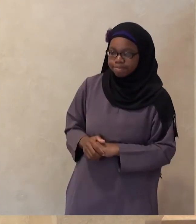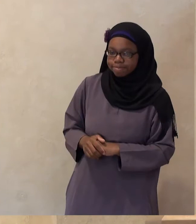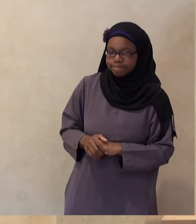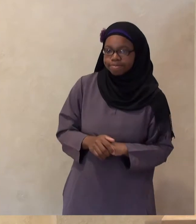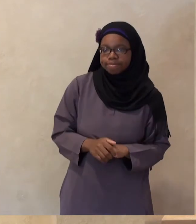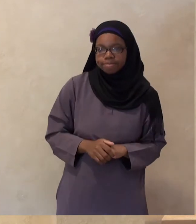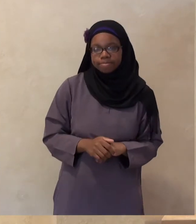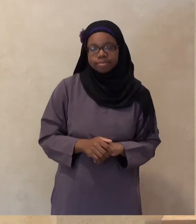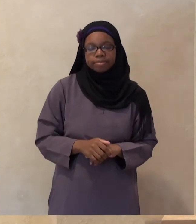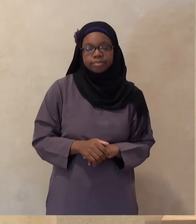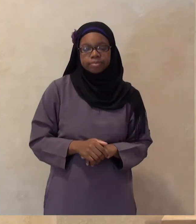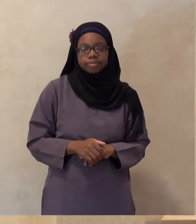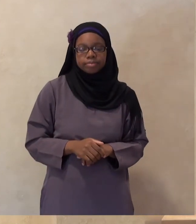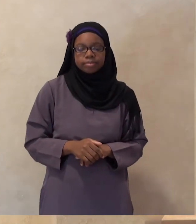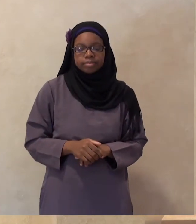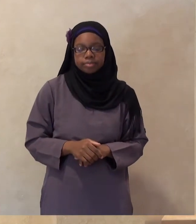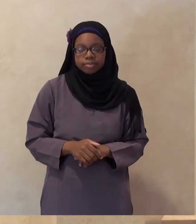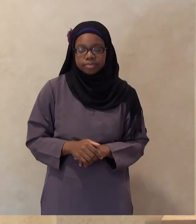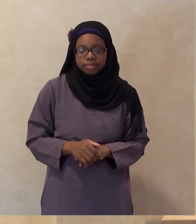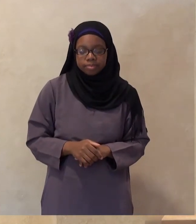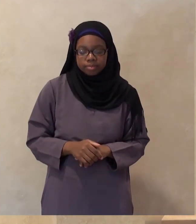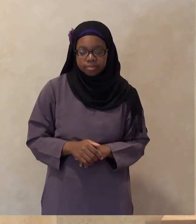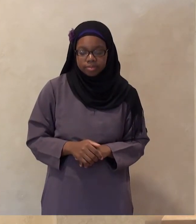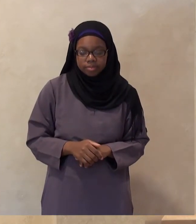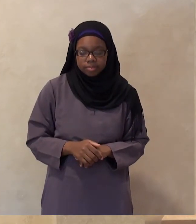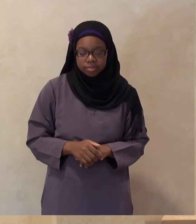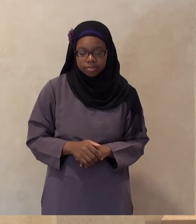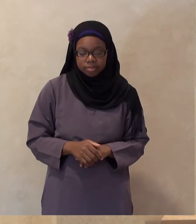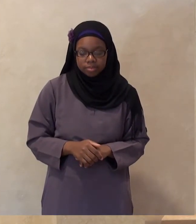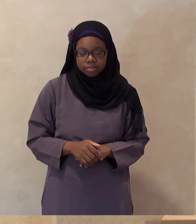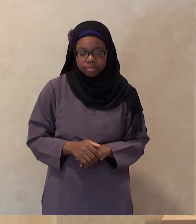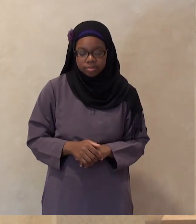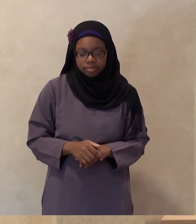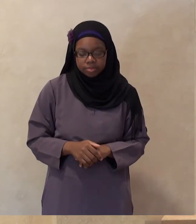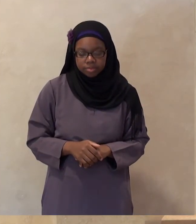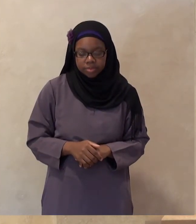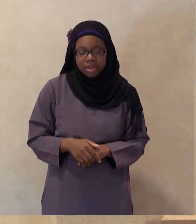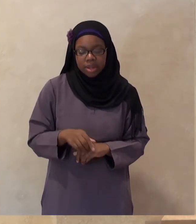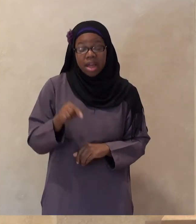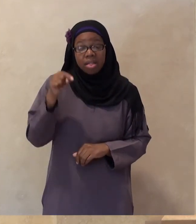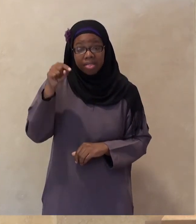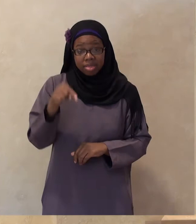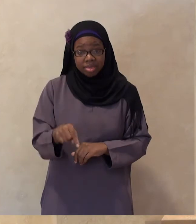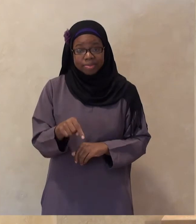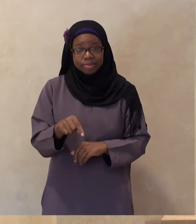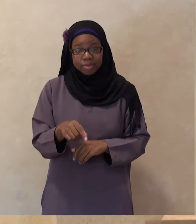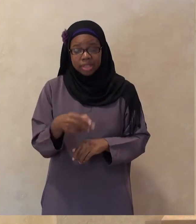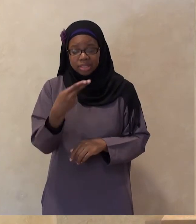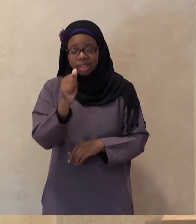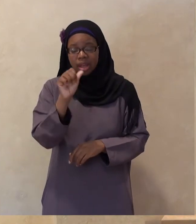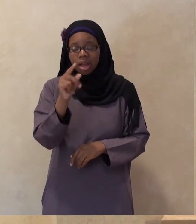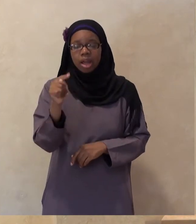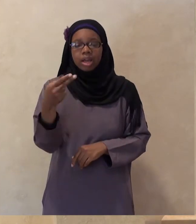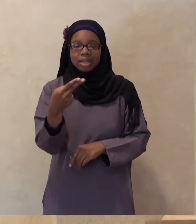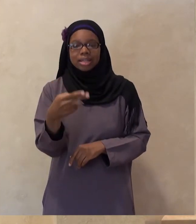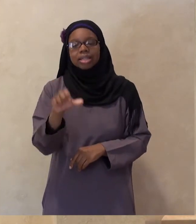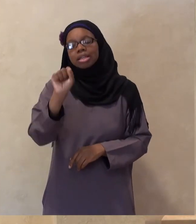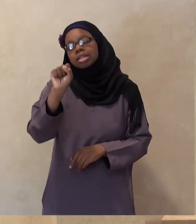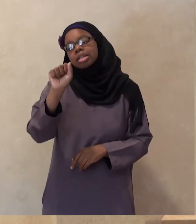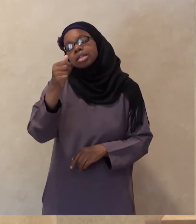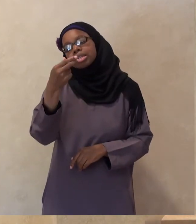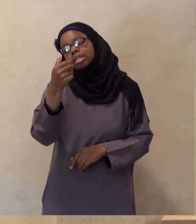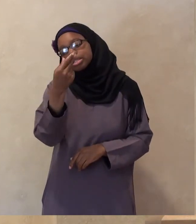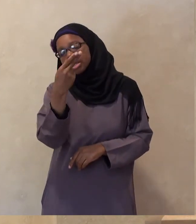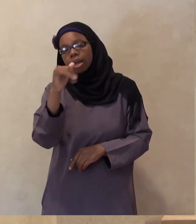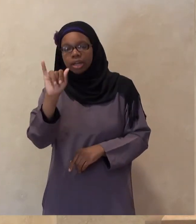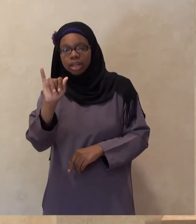by Targhib wa Tarhib with Sahih Isnad. And also Abu Ya'la has given the place to